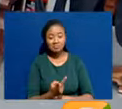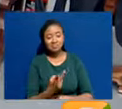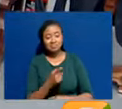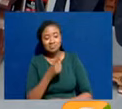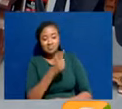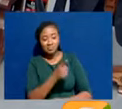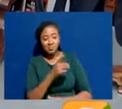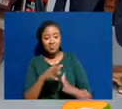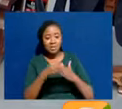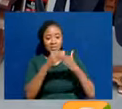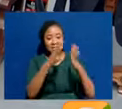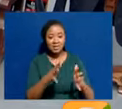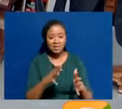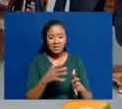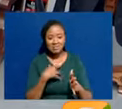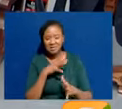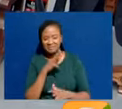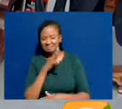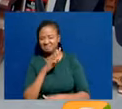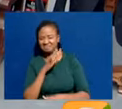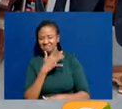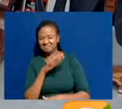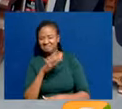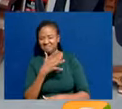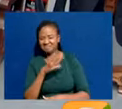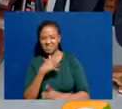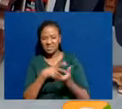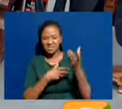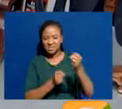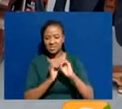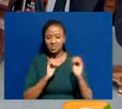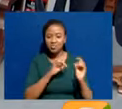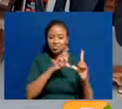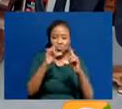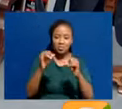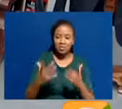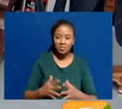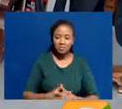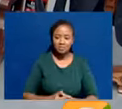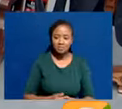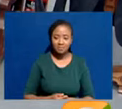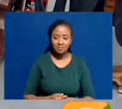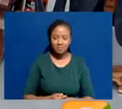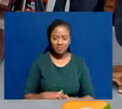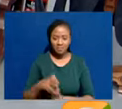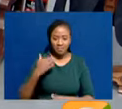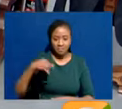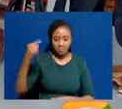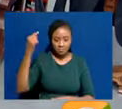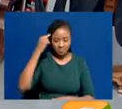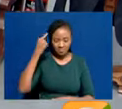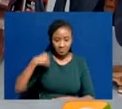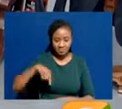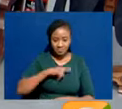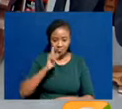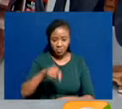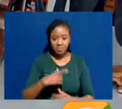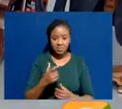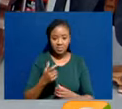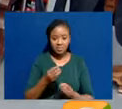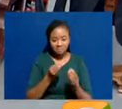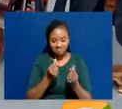or leaders with a skeptical eye, untrusting eye, what do you tell them? What do you tell them? I think we must pull out the weeds of skepticism.